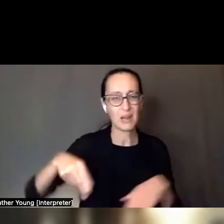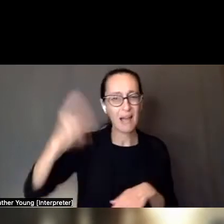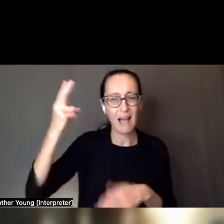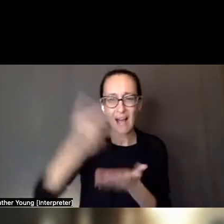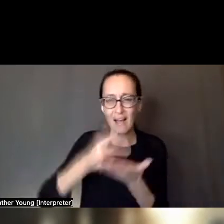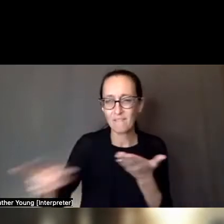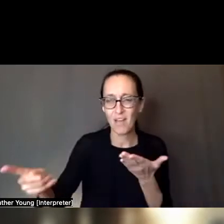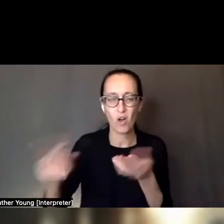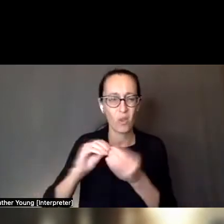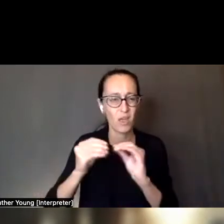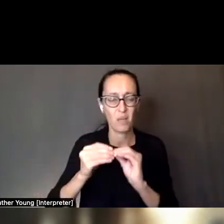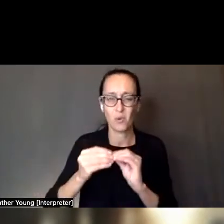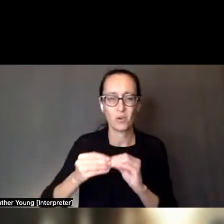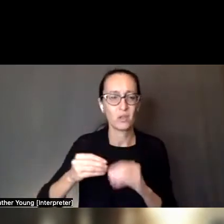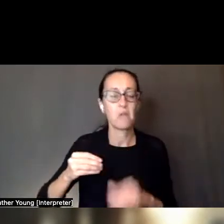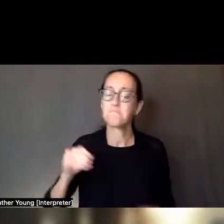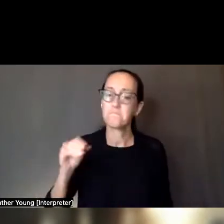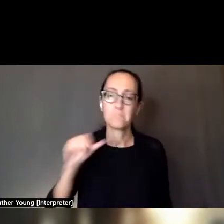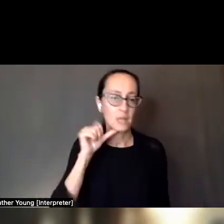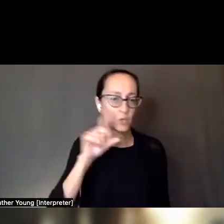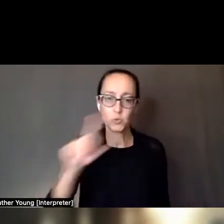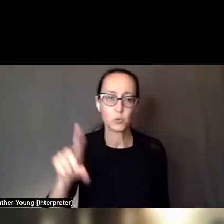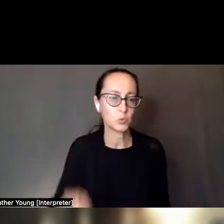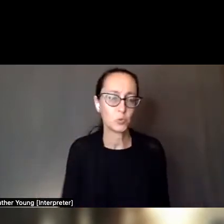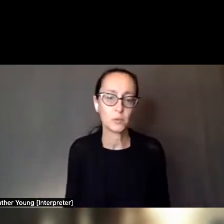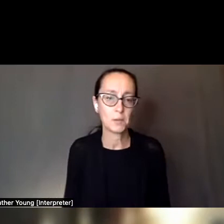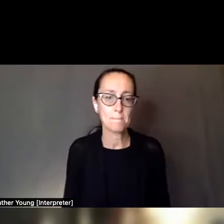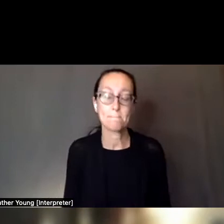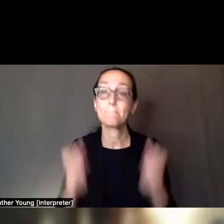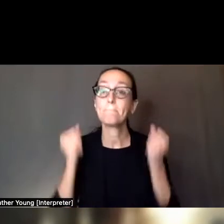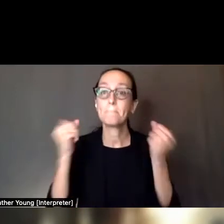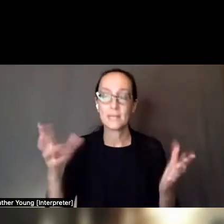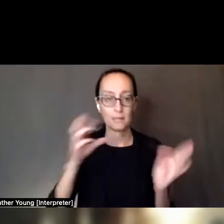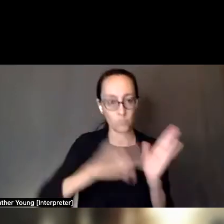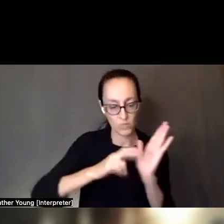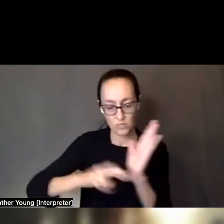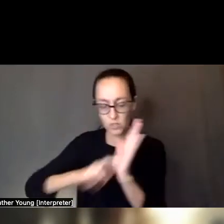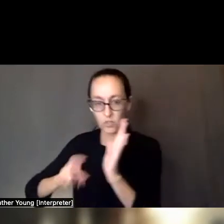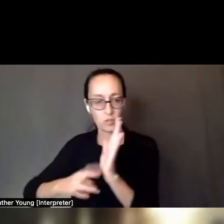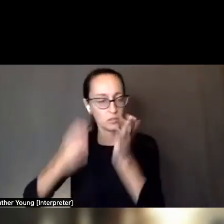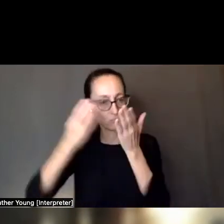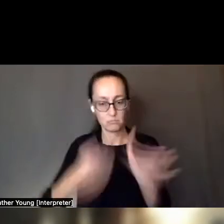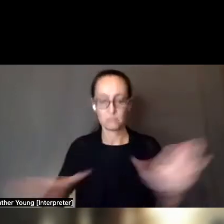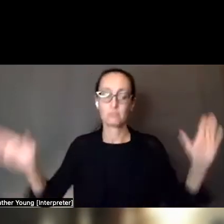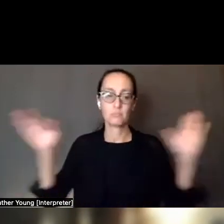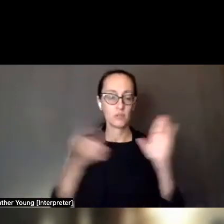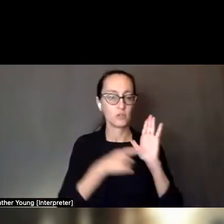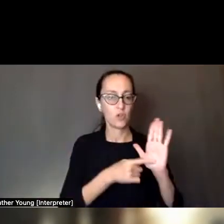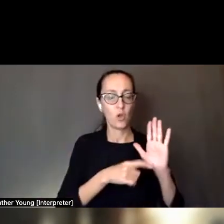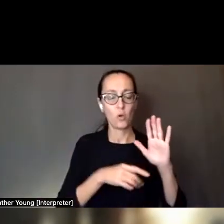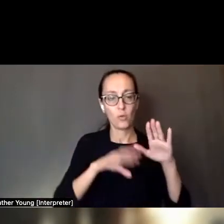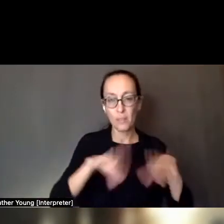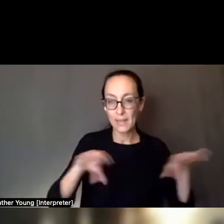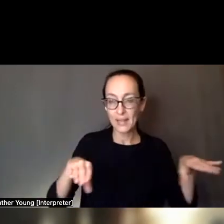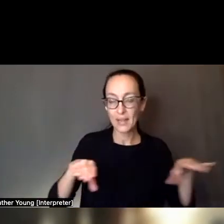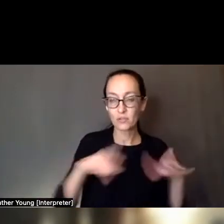true. A number of broad studies have shown a pediatric failure rate that's